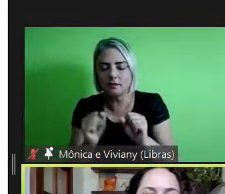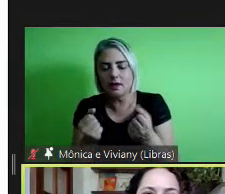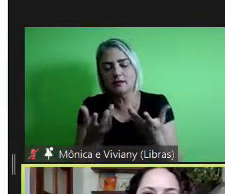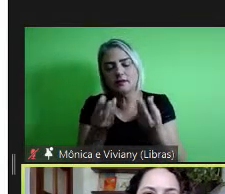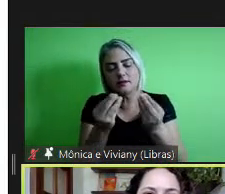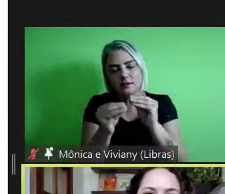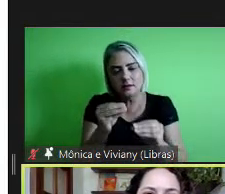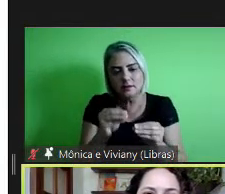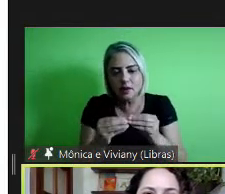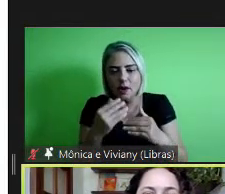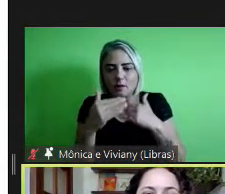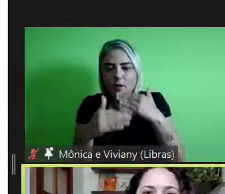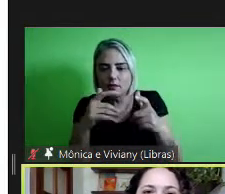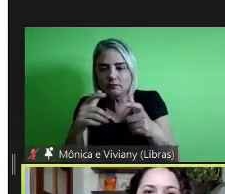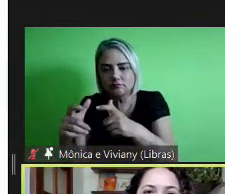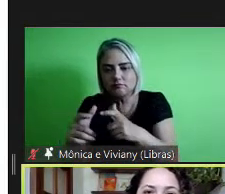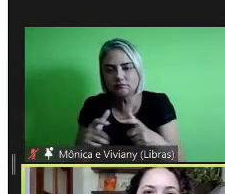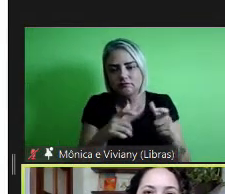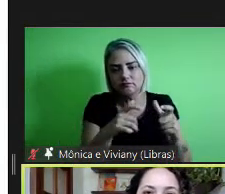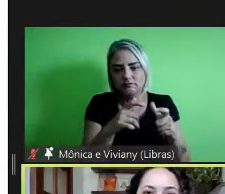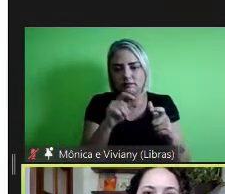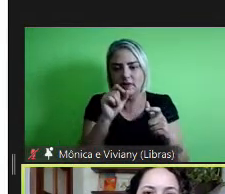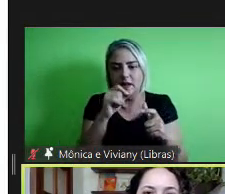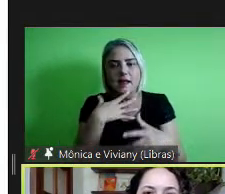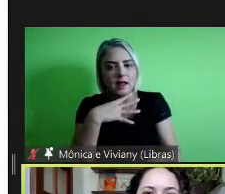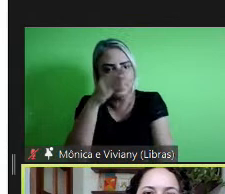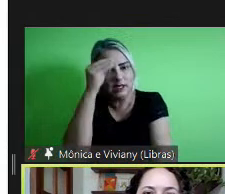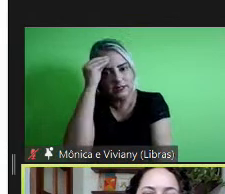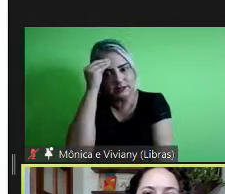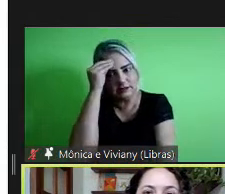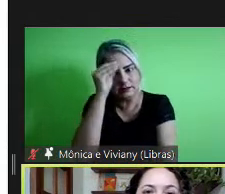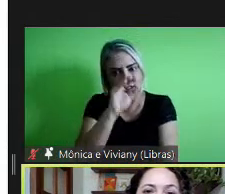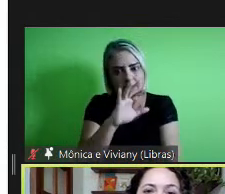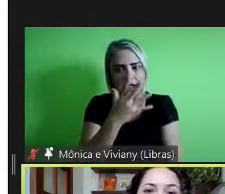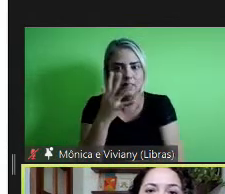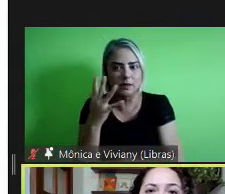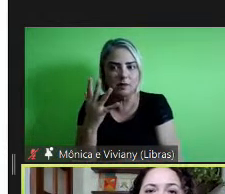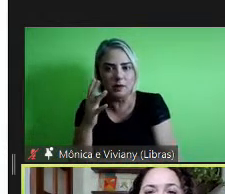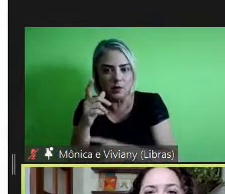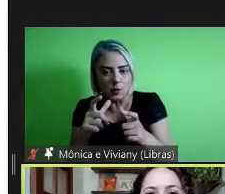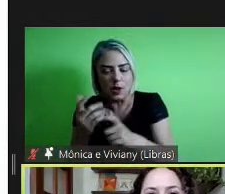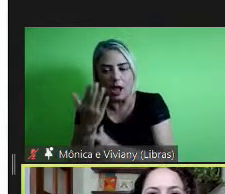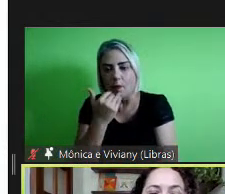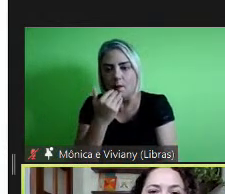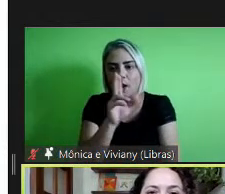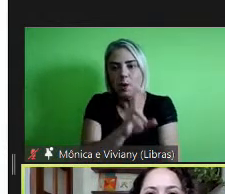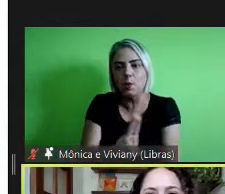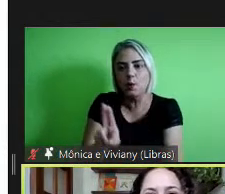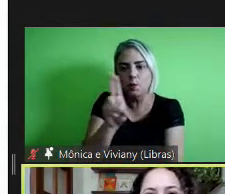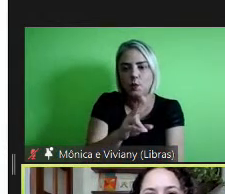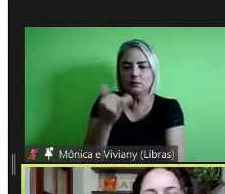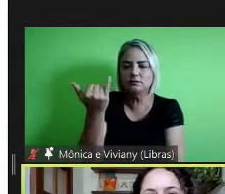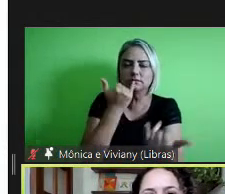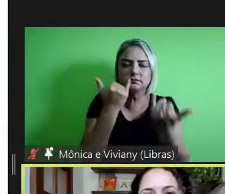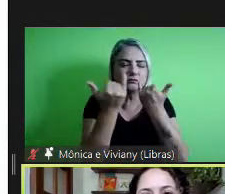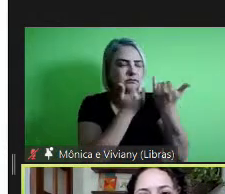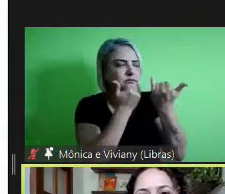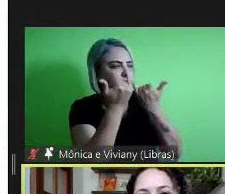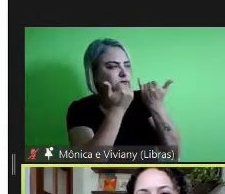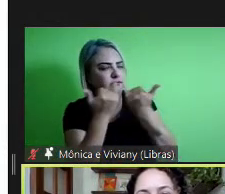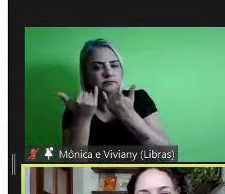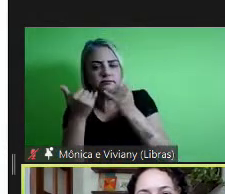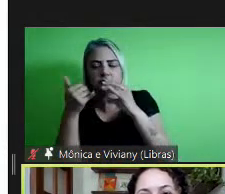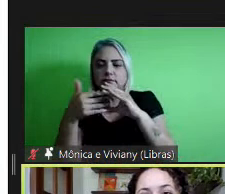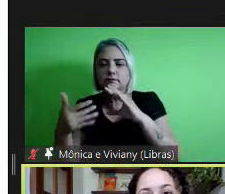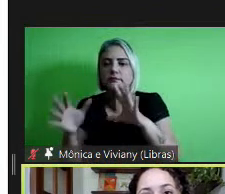the team of primary healthcare, the way they can include this knowledge of the food environment and the use of